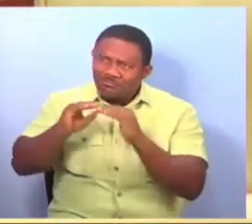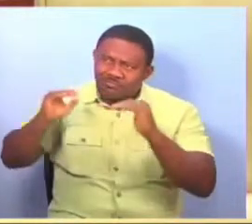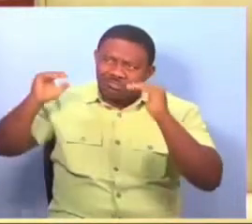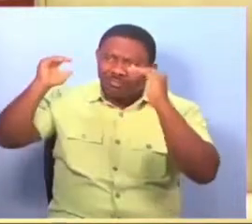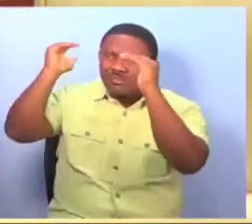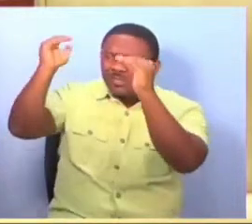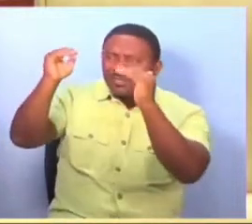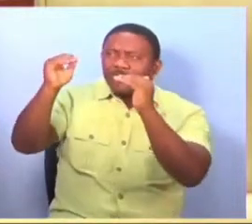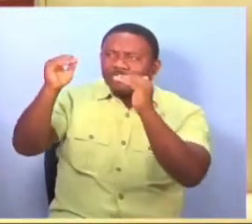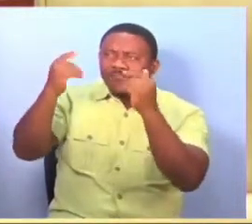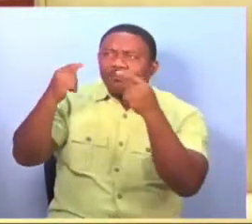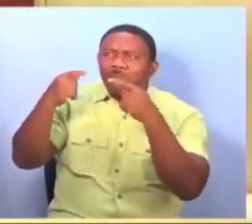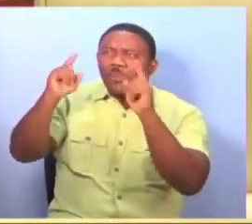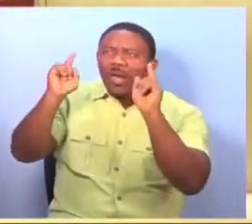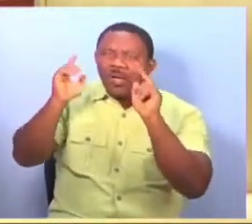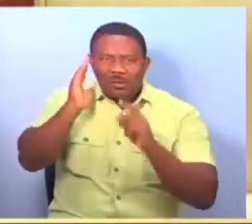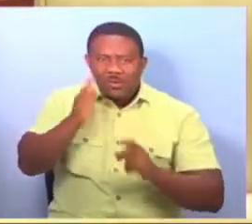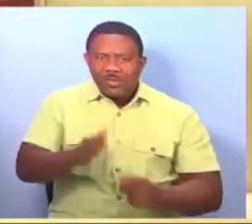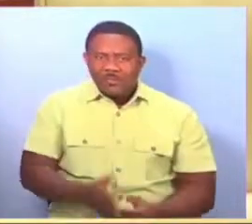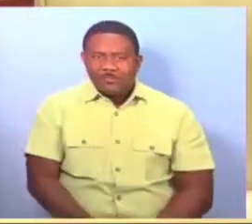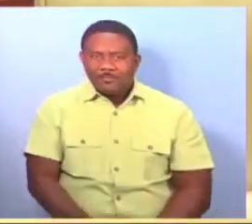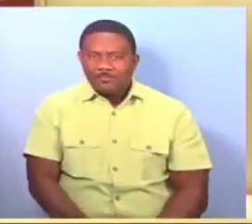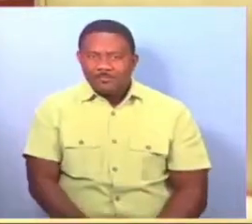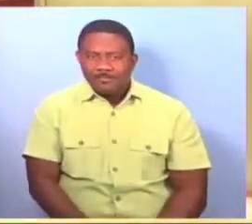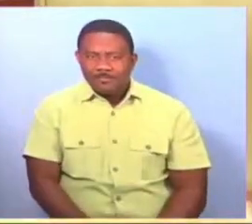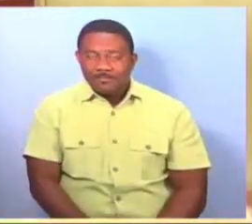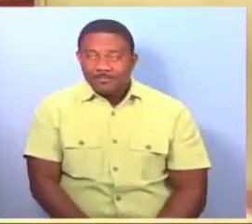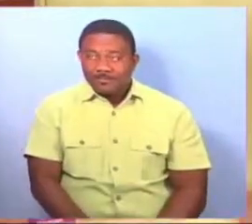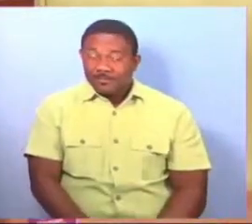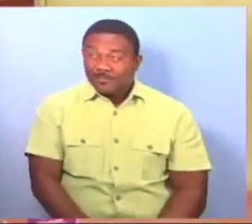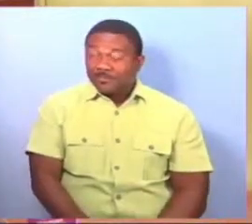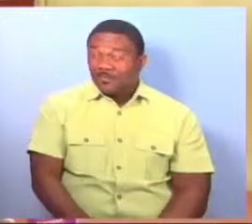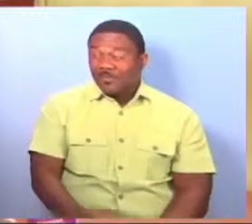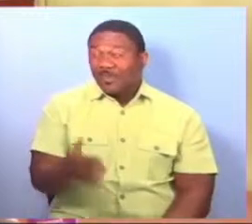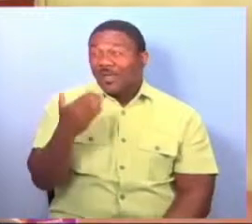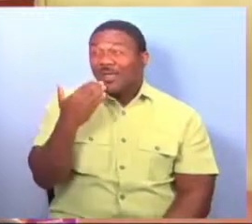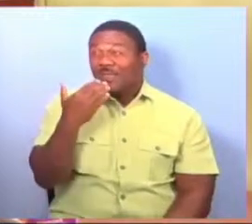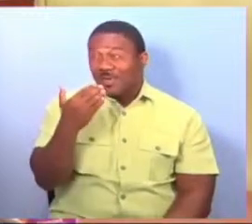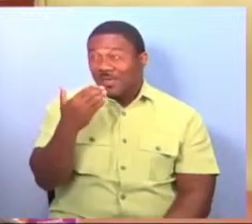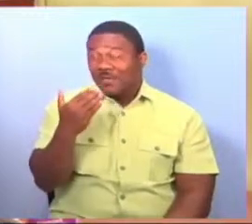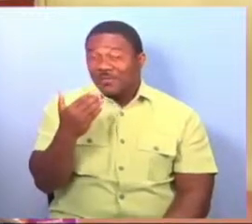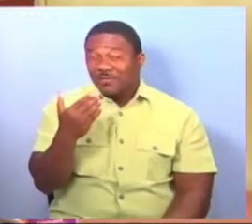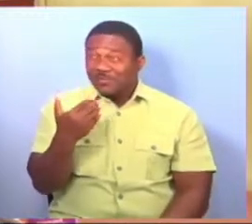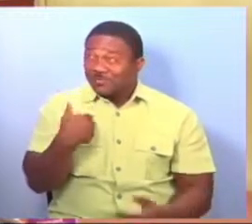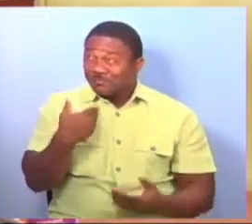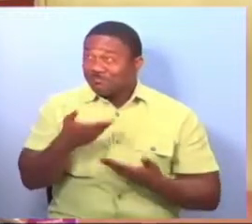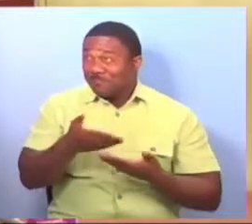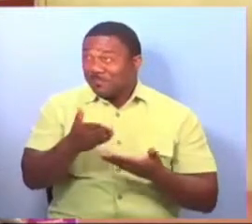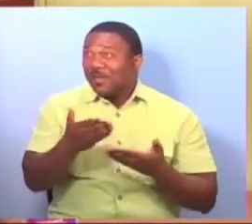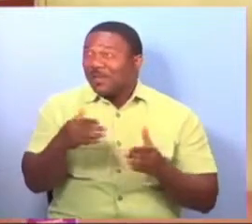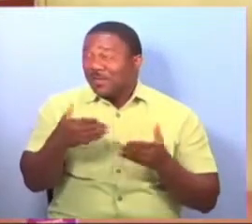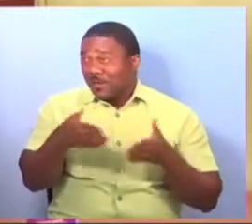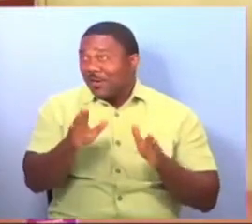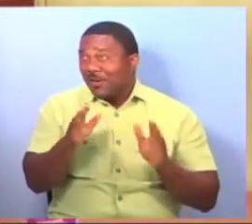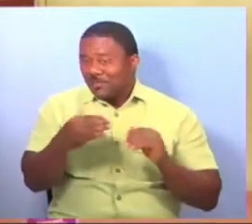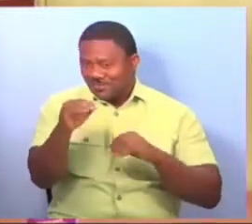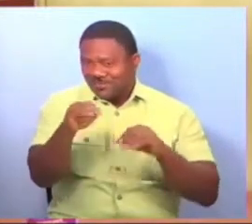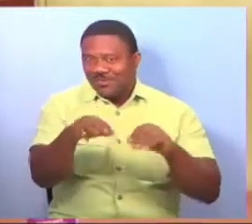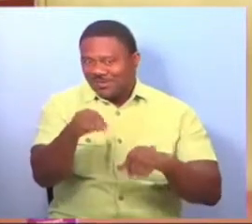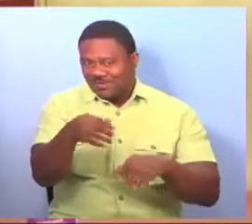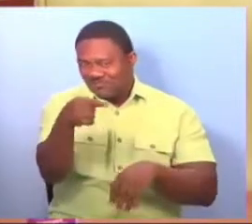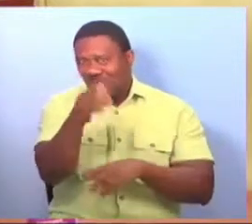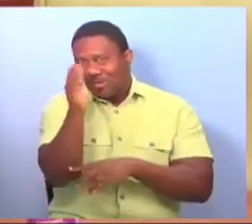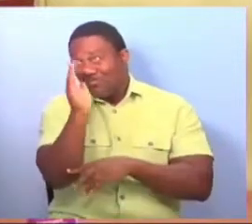greater heights. Mr. Speaker, I'm grateful for giving me an opportunity to contribute to